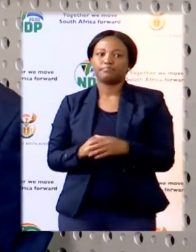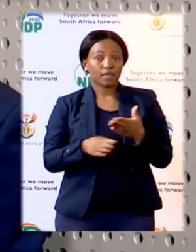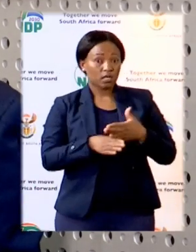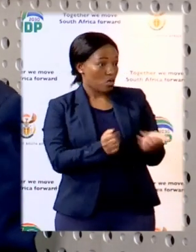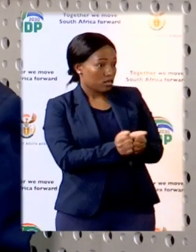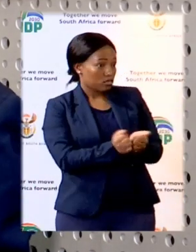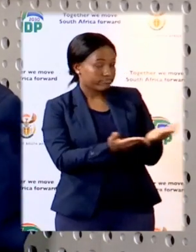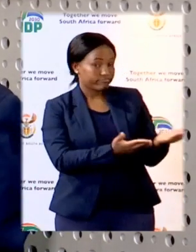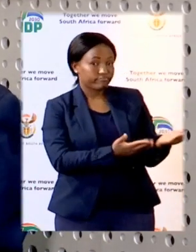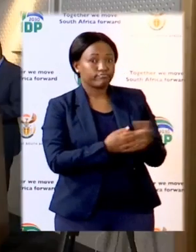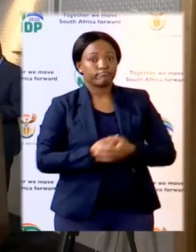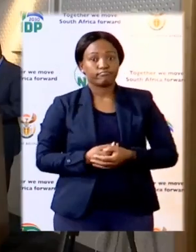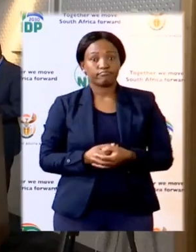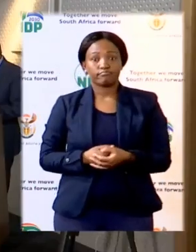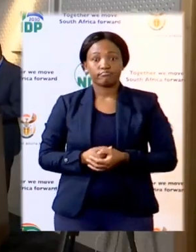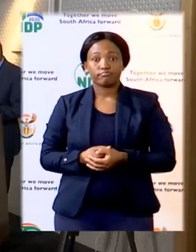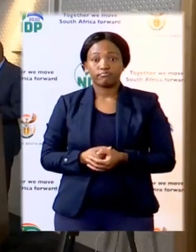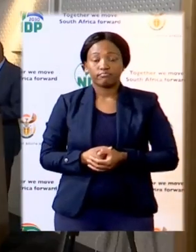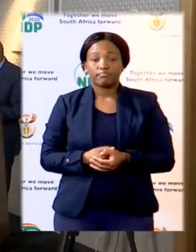Colleagues?